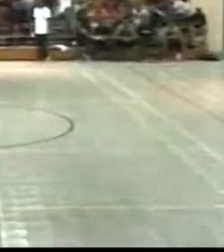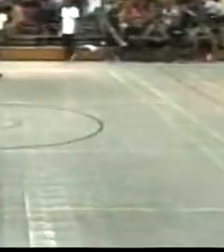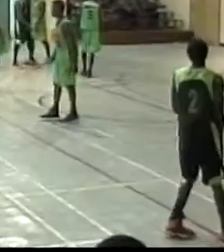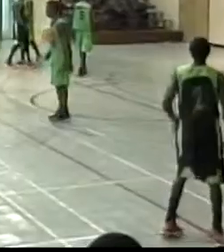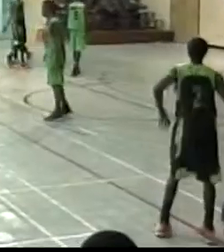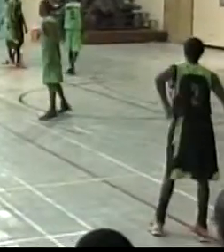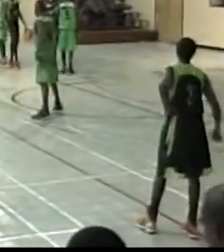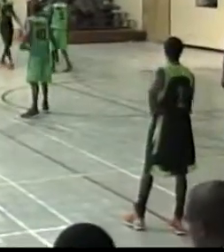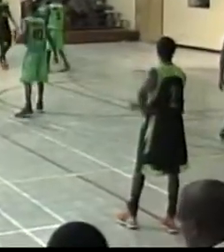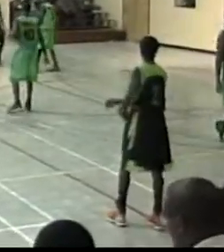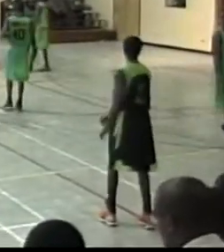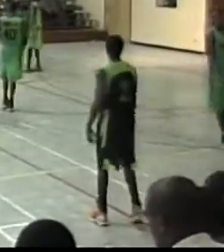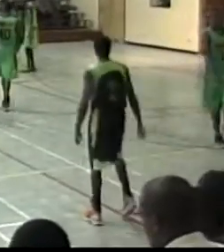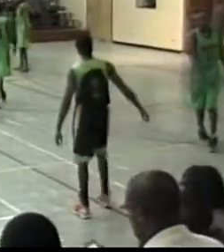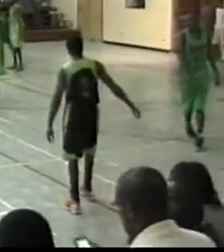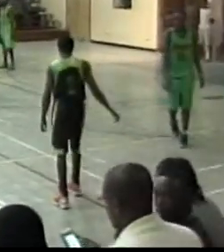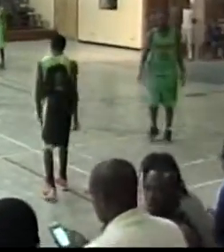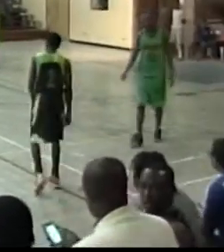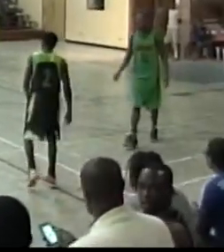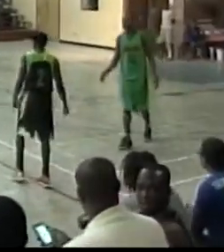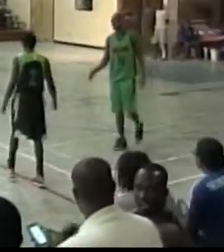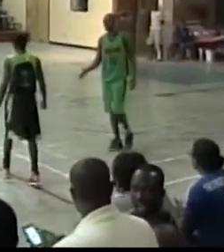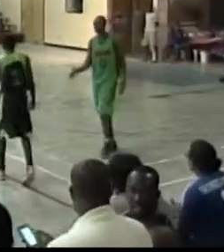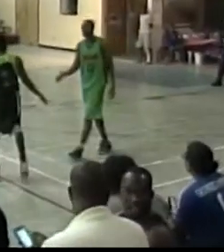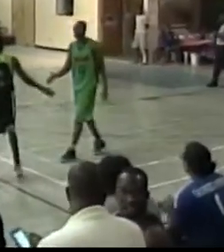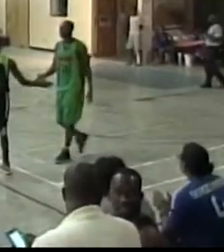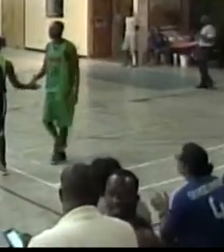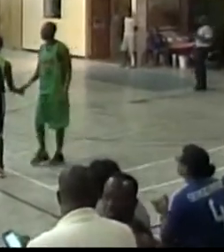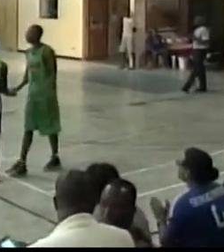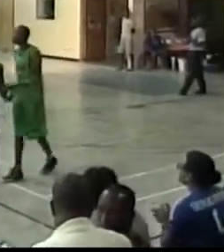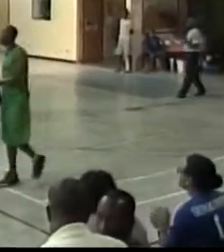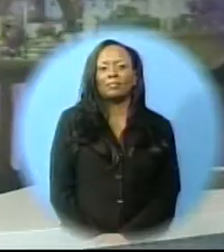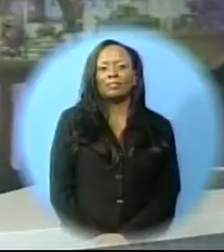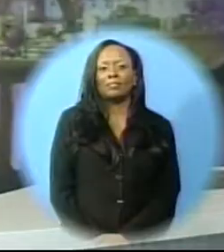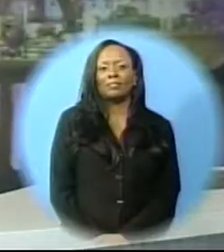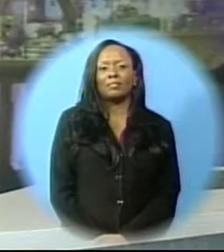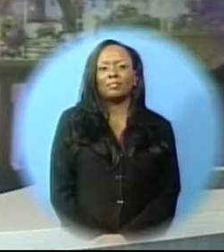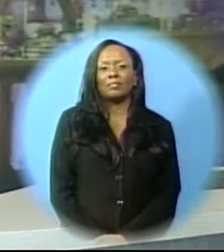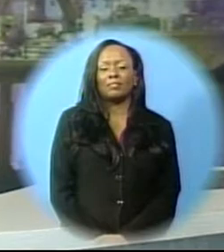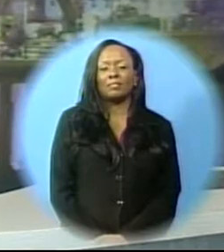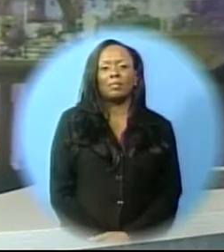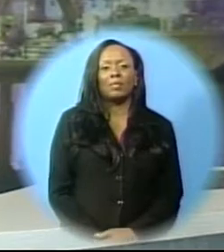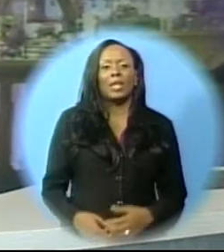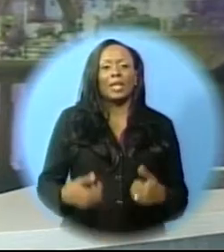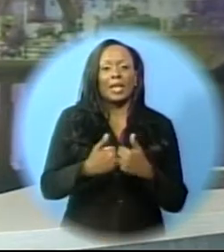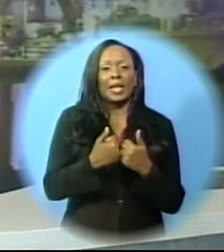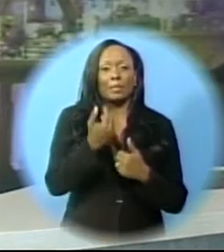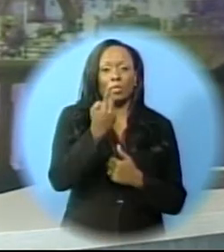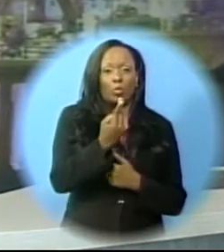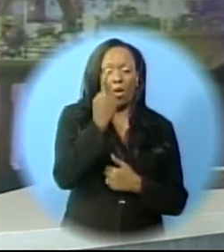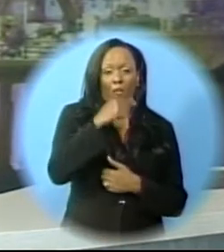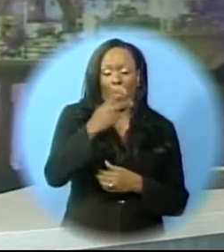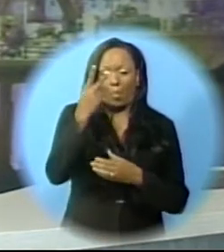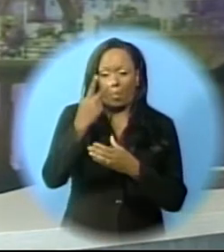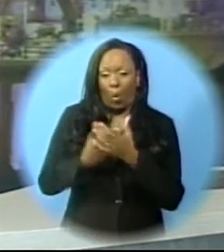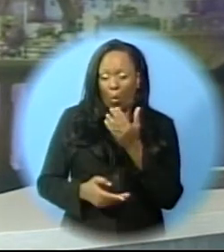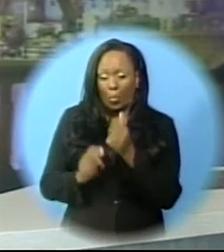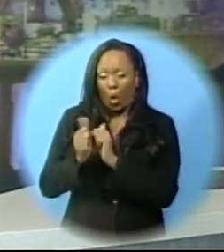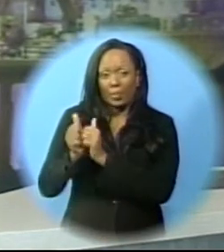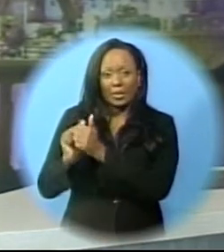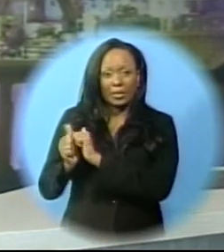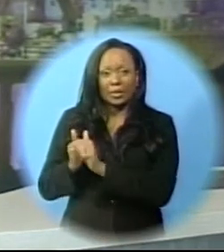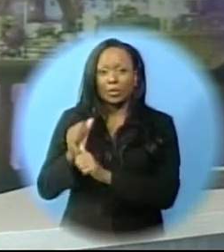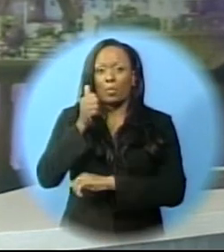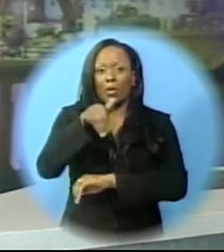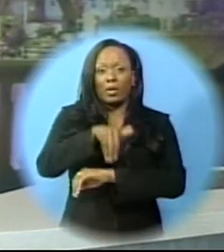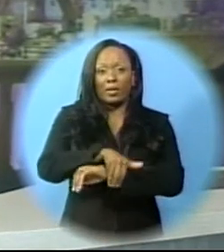to a 77-64 Game 1 victory. Game 2 in both series is tomorrow